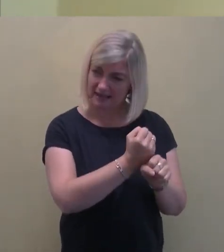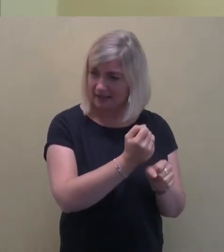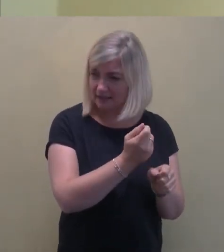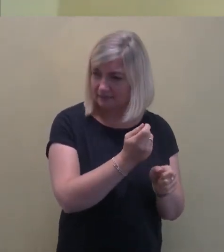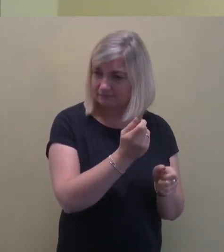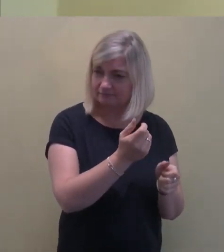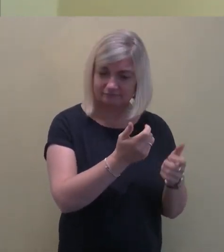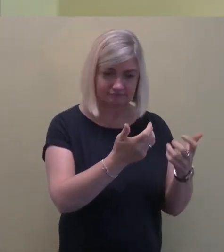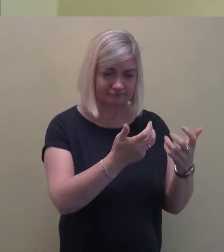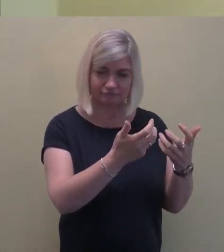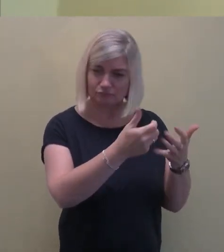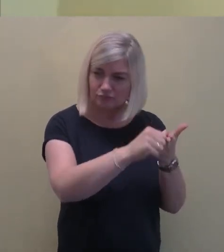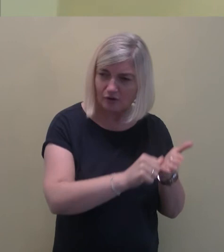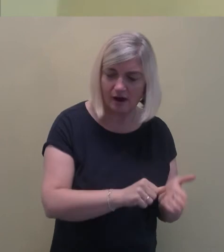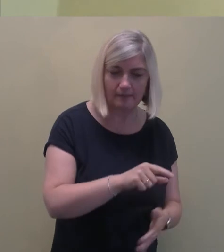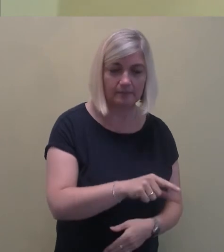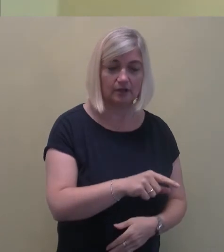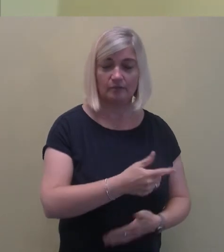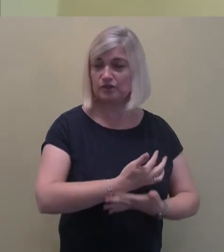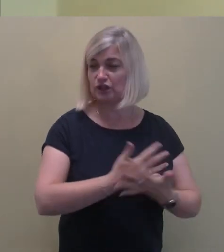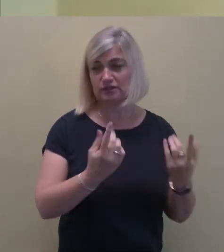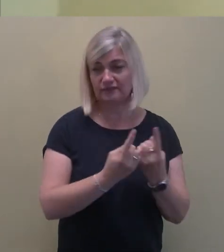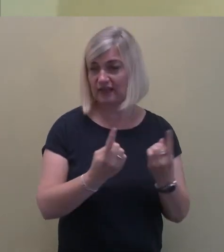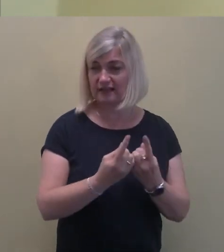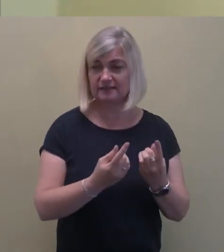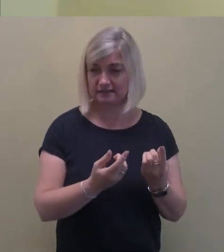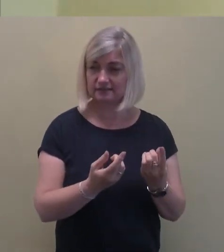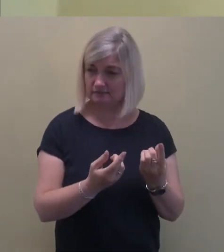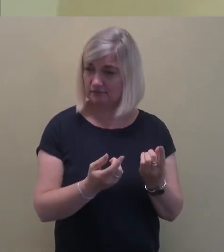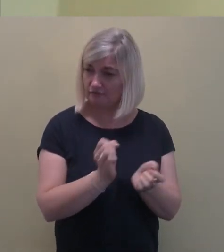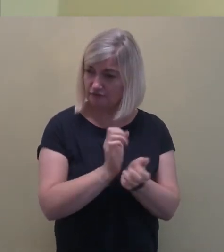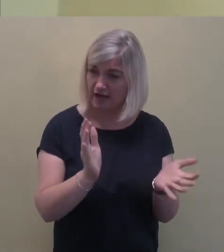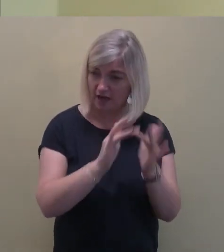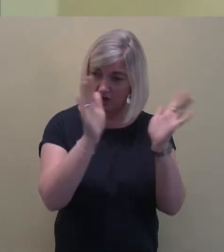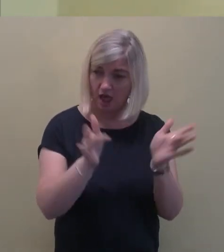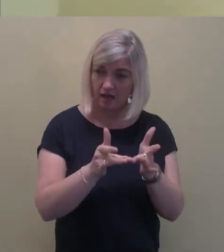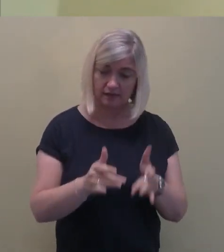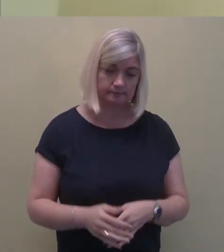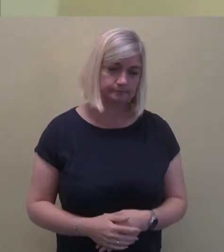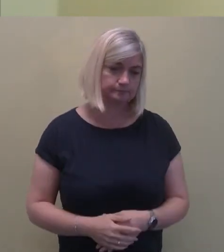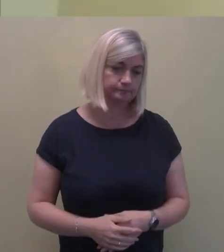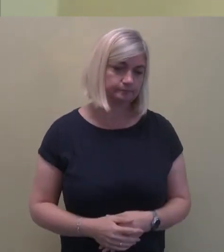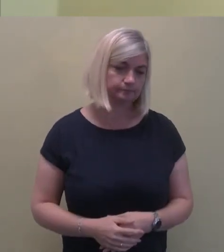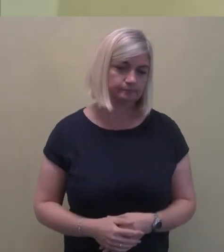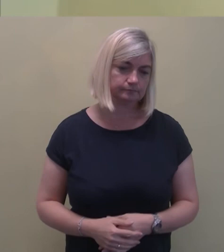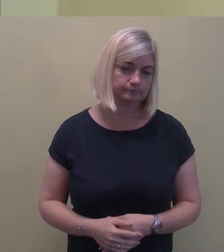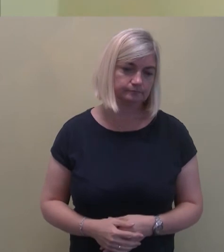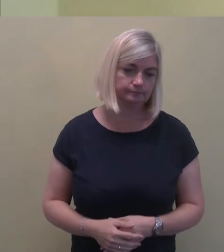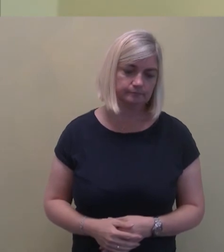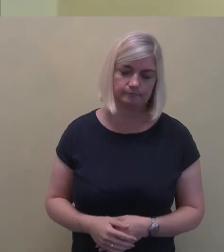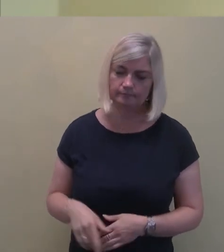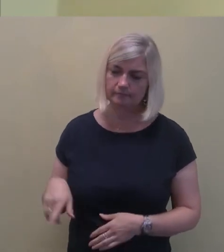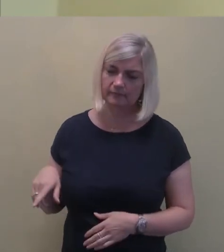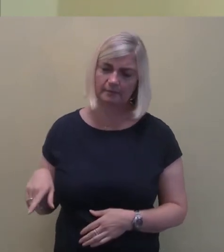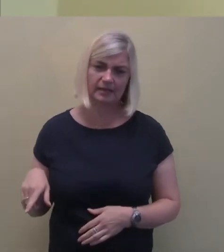college as well for some of our courses. Unity is a gaming engine. You can install that. You'll find loads of tutorials online that you can freely